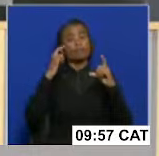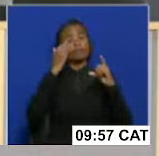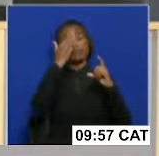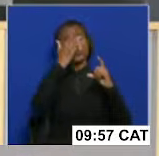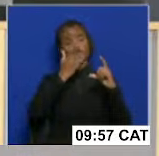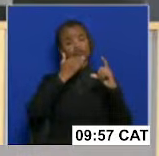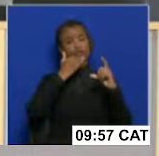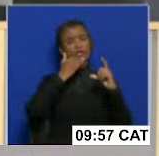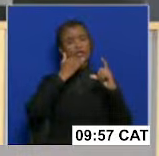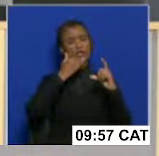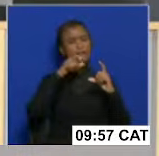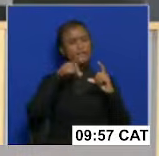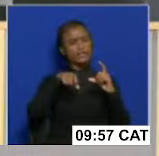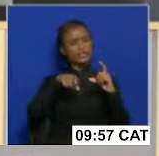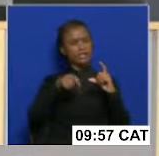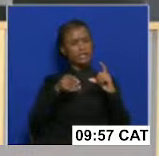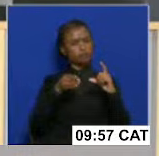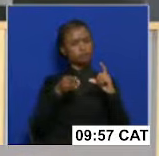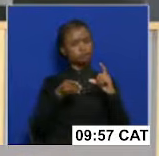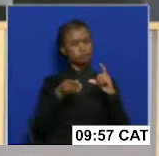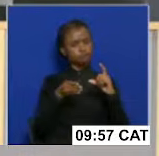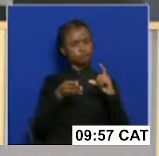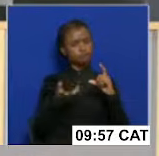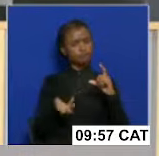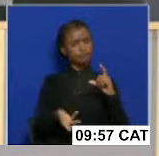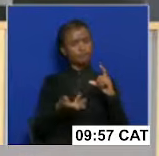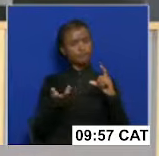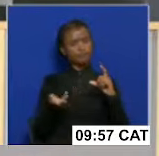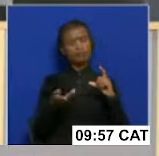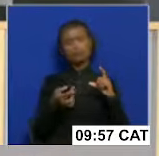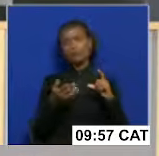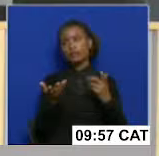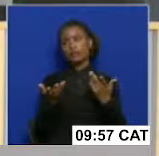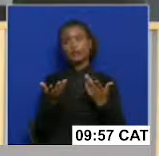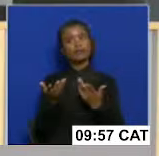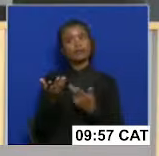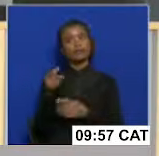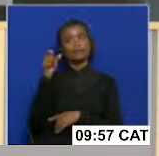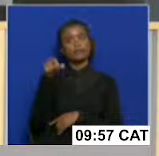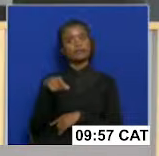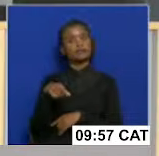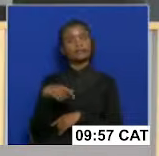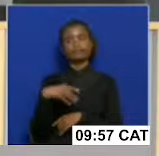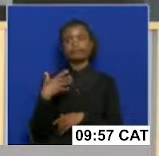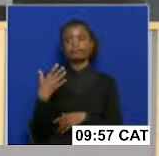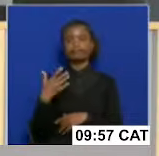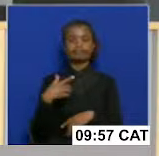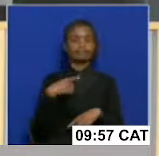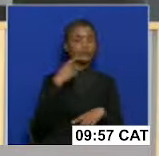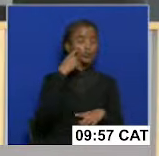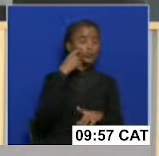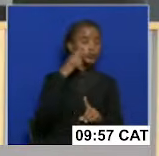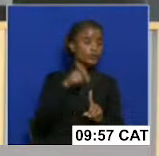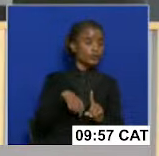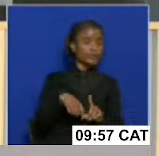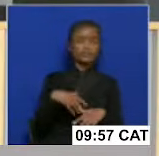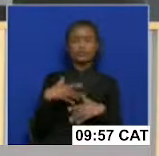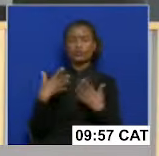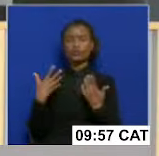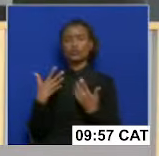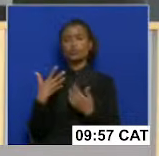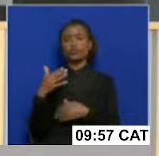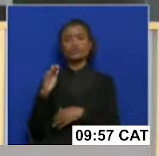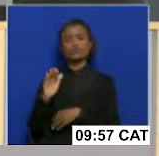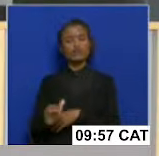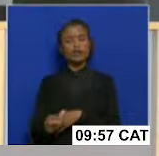Chip, Whoever that may be, whether it's the witness or a child or whoever, is